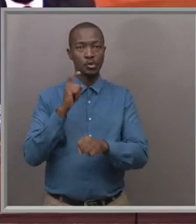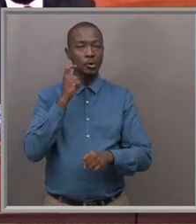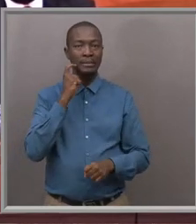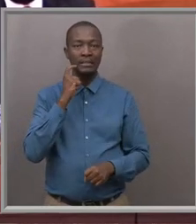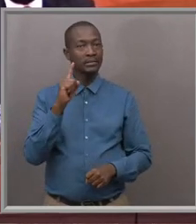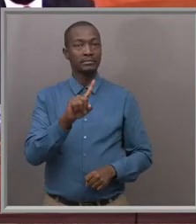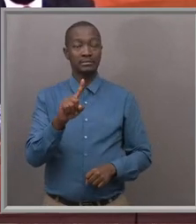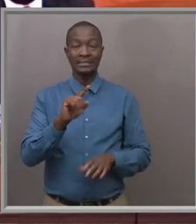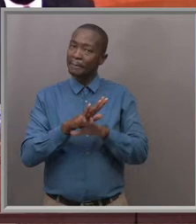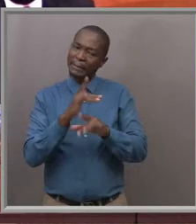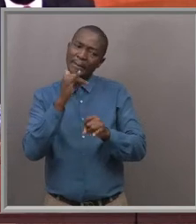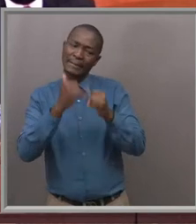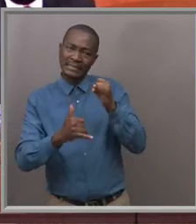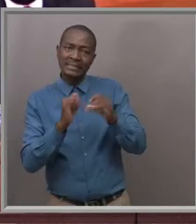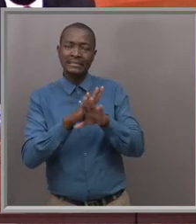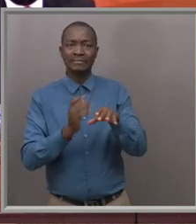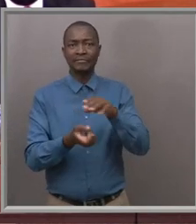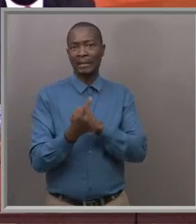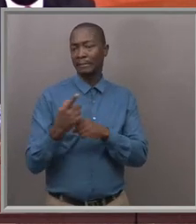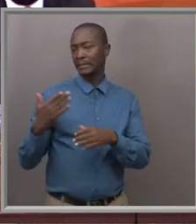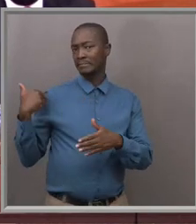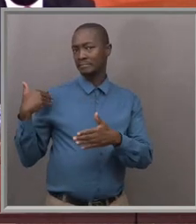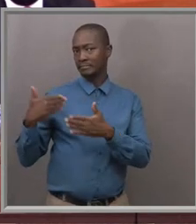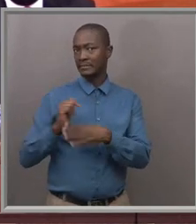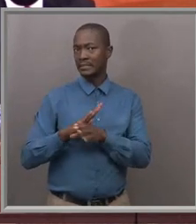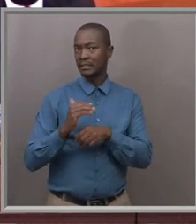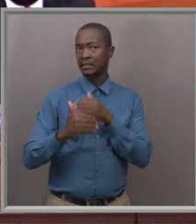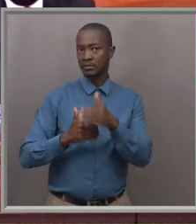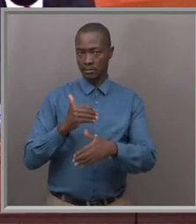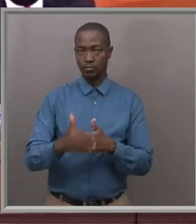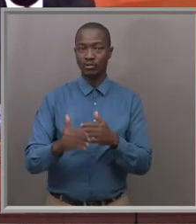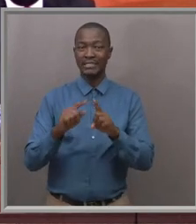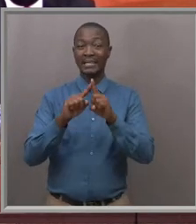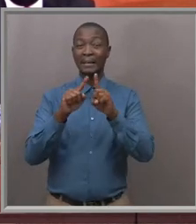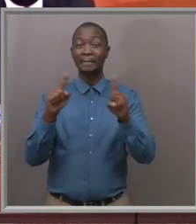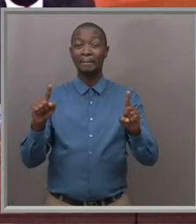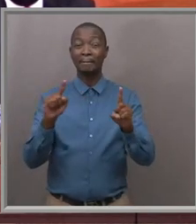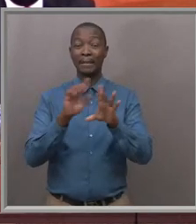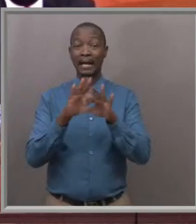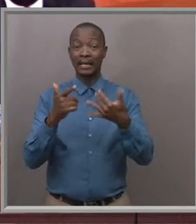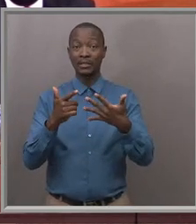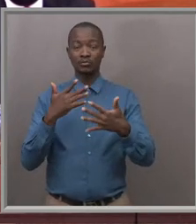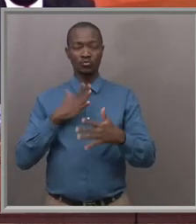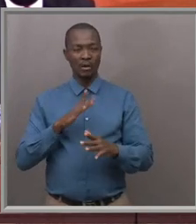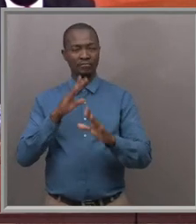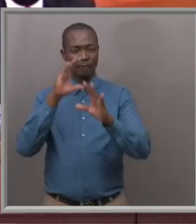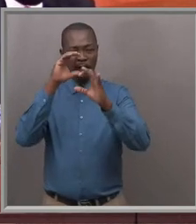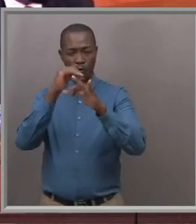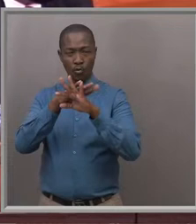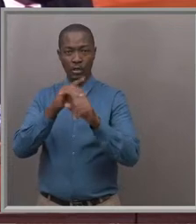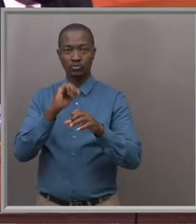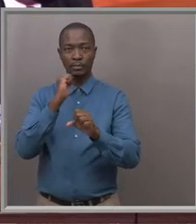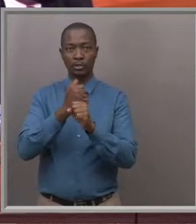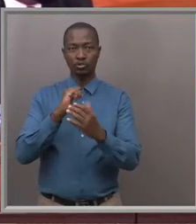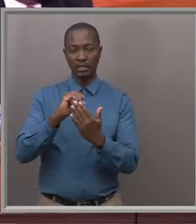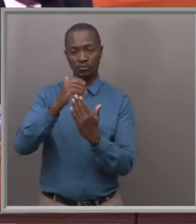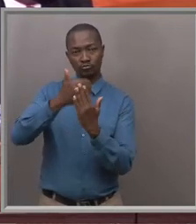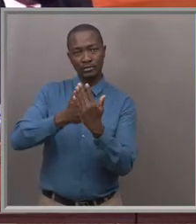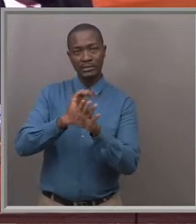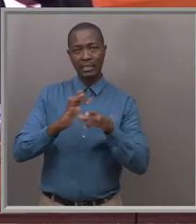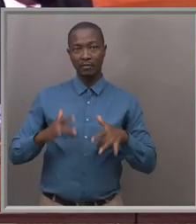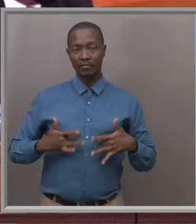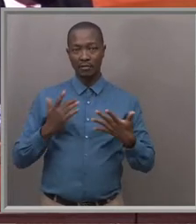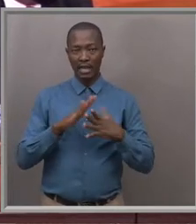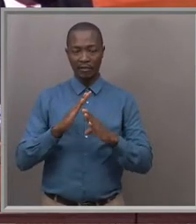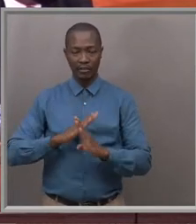mistakes may have been committed in the process, but the determination to save lives and protect livelihoods